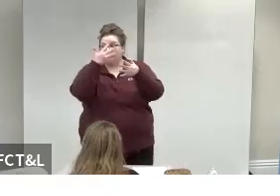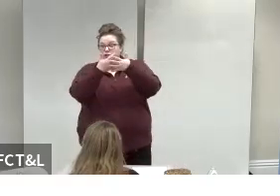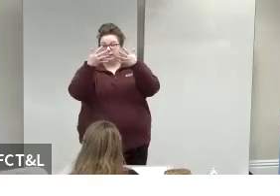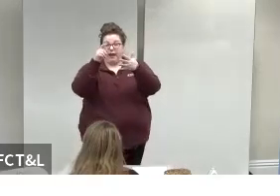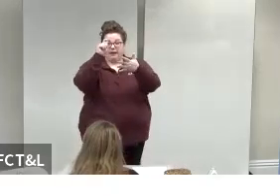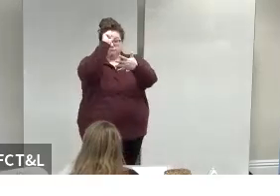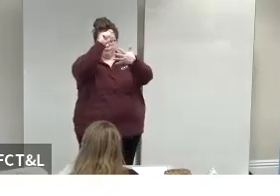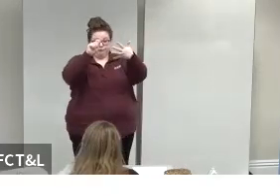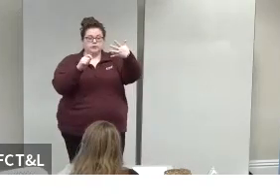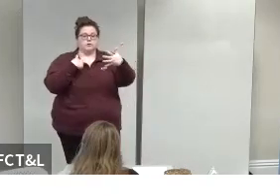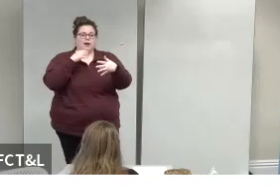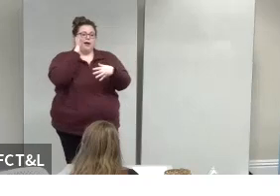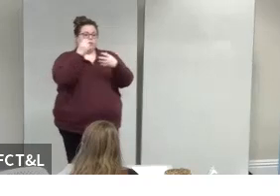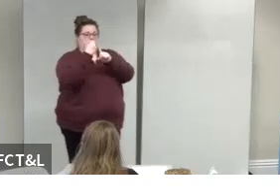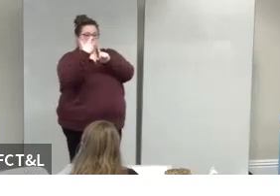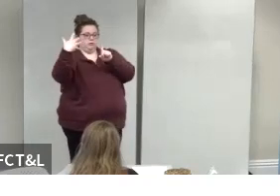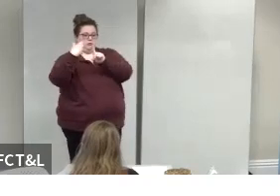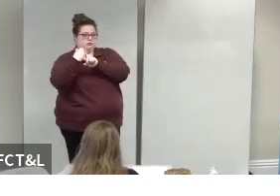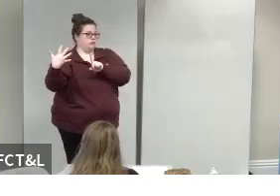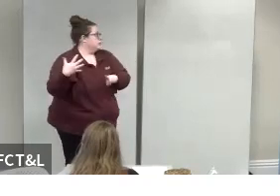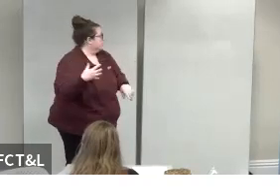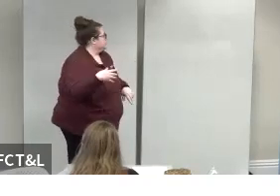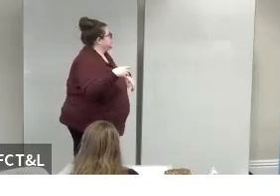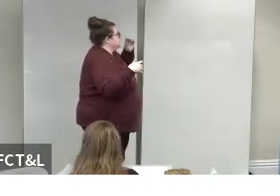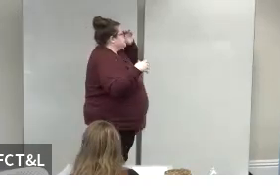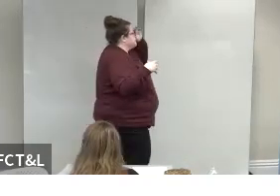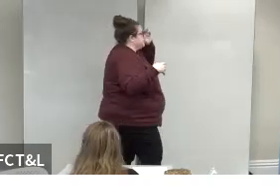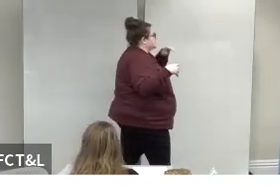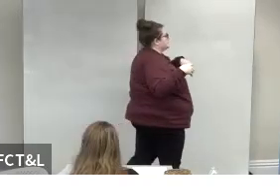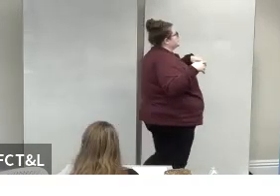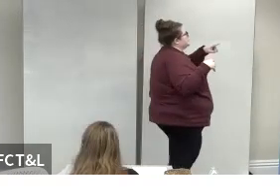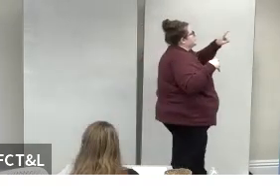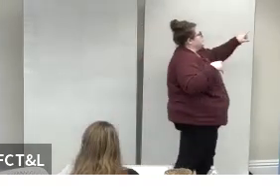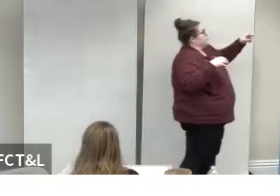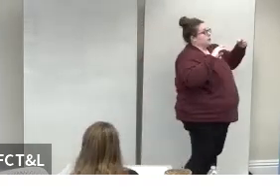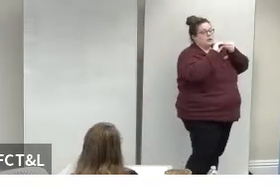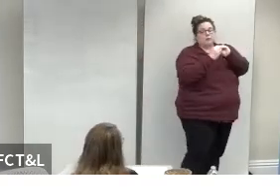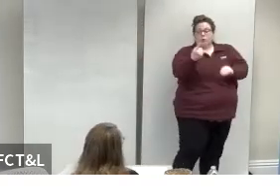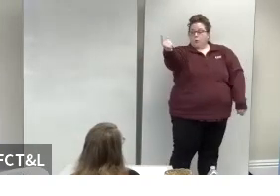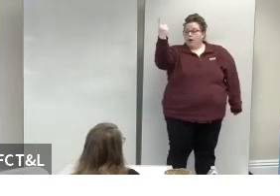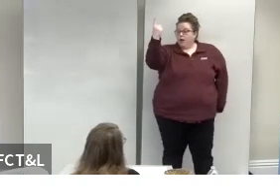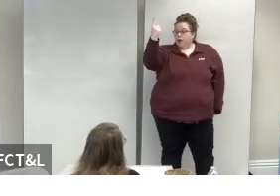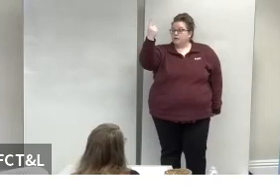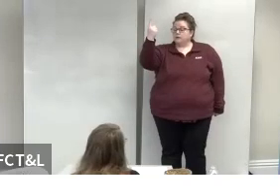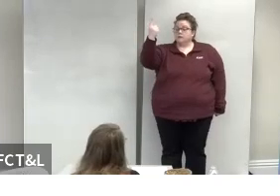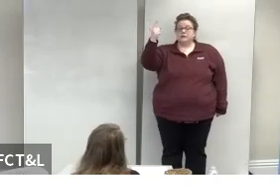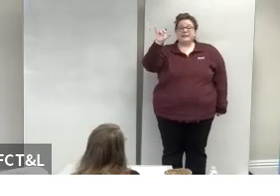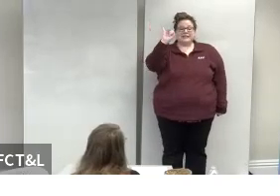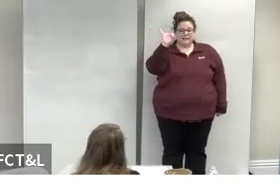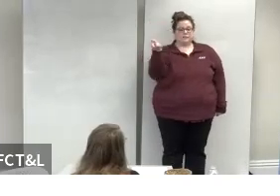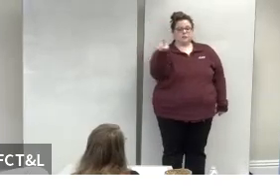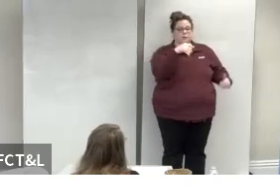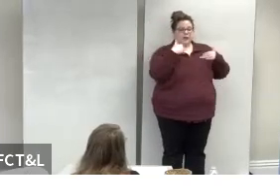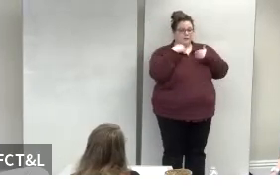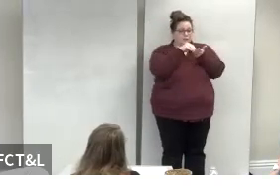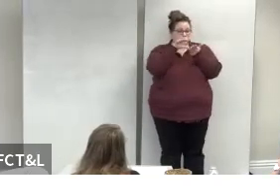Thank you. Okay. So I know there's a lot here, but I'll just elaborate on each of those. Number